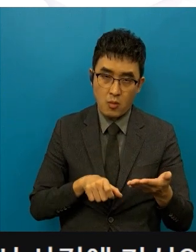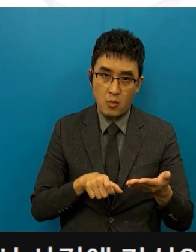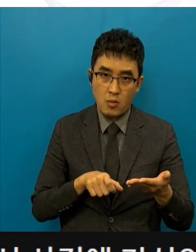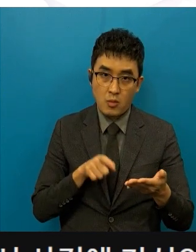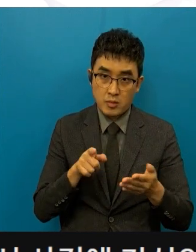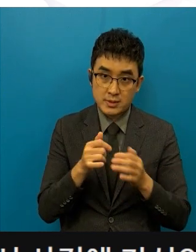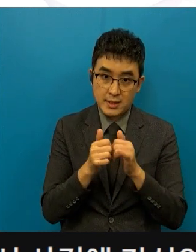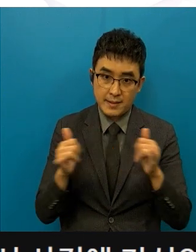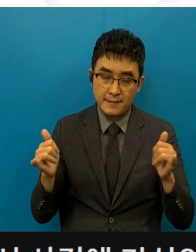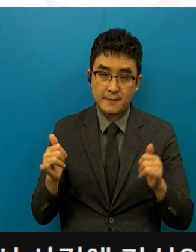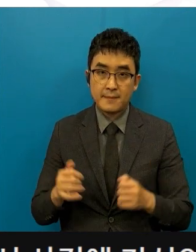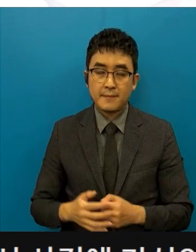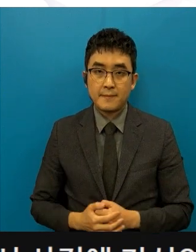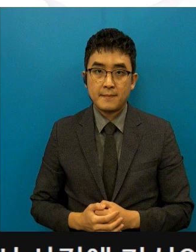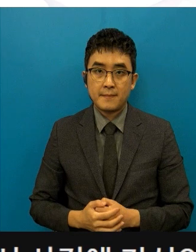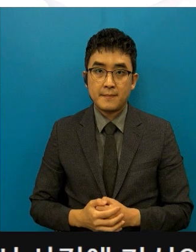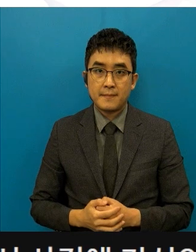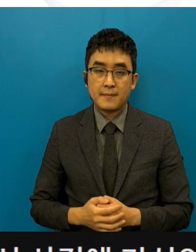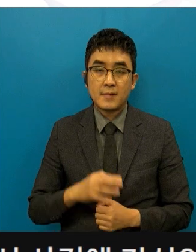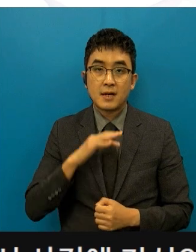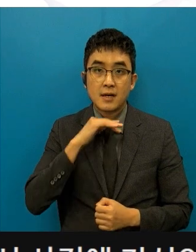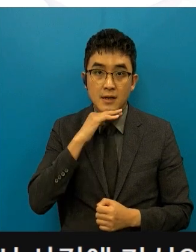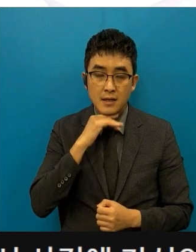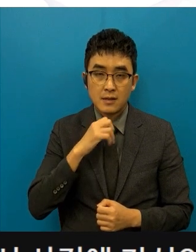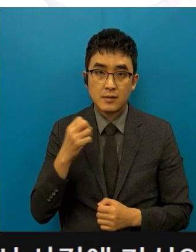many. Would you proceed to the slide?